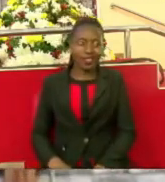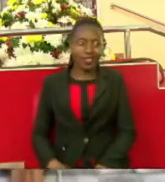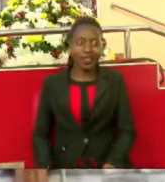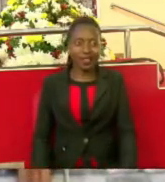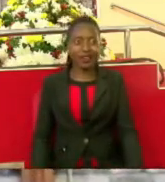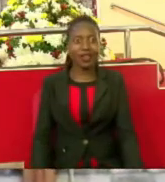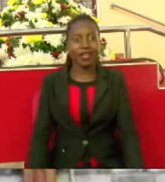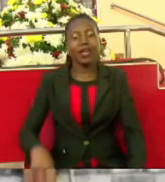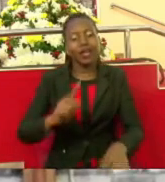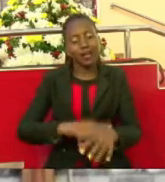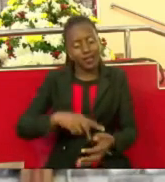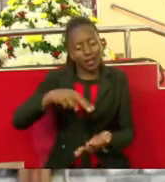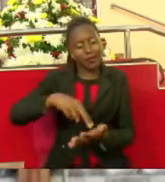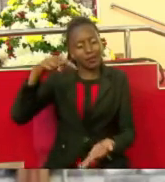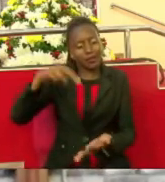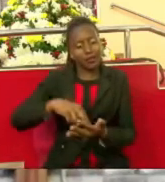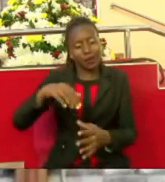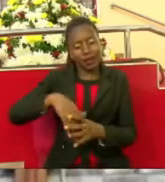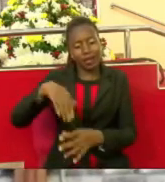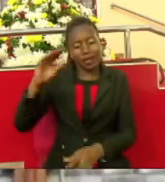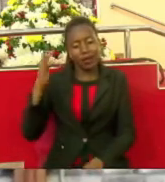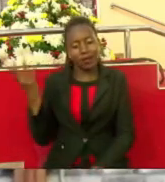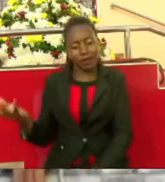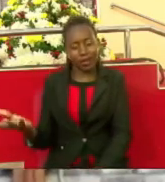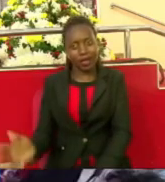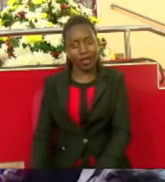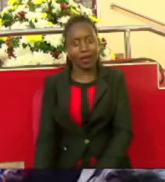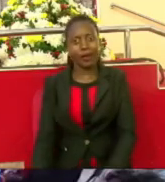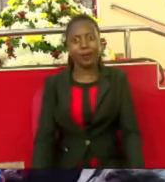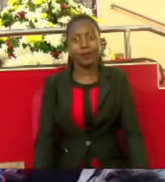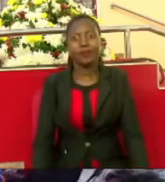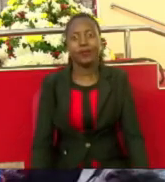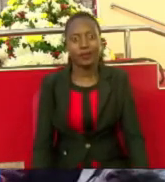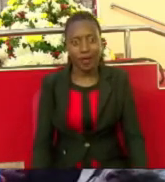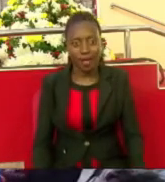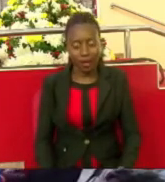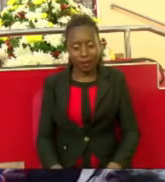when they are outside there, and all they are seeing, are drunk people.